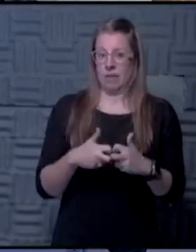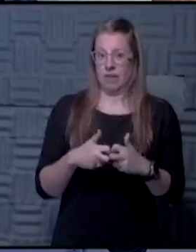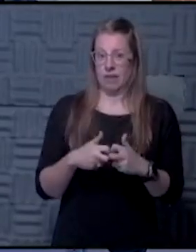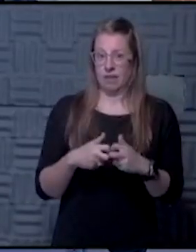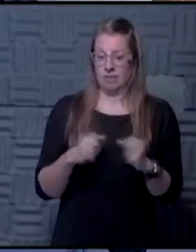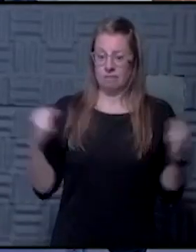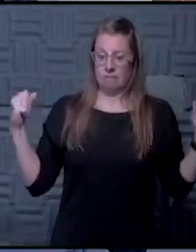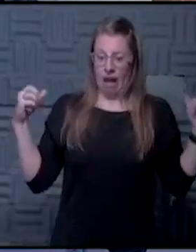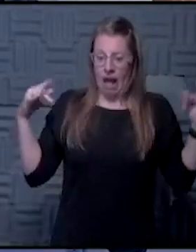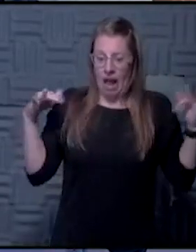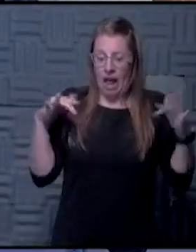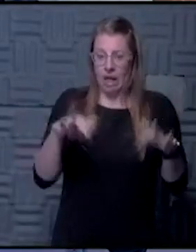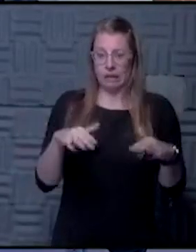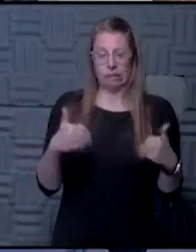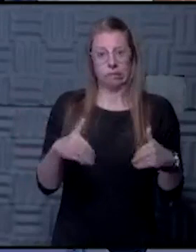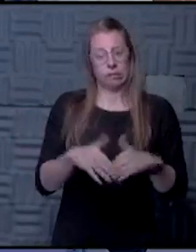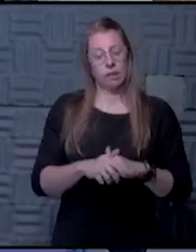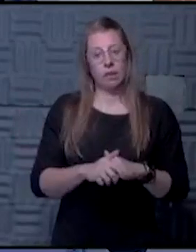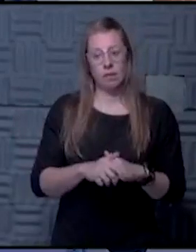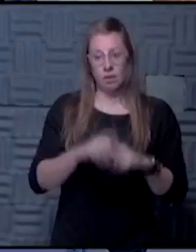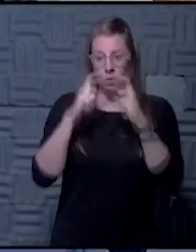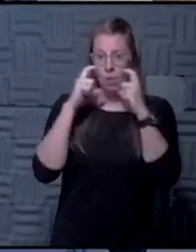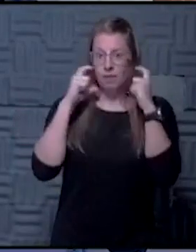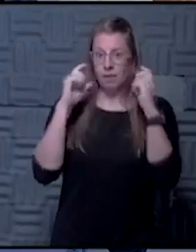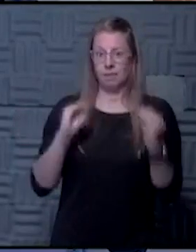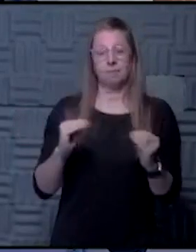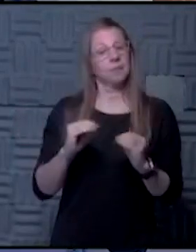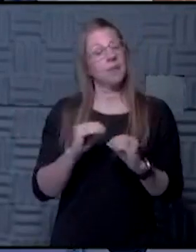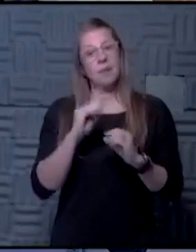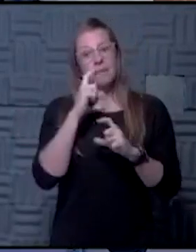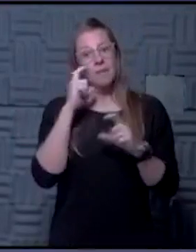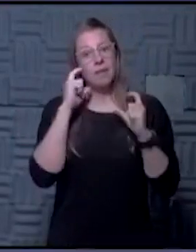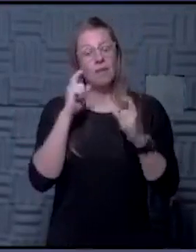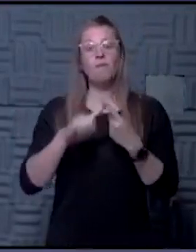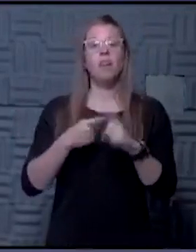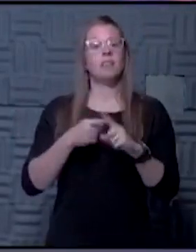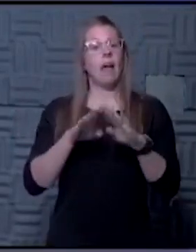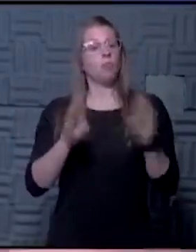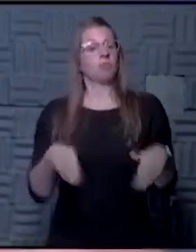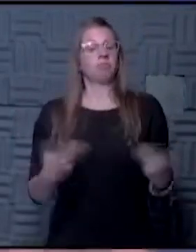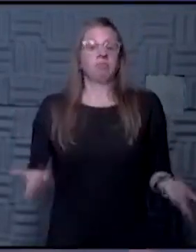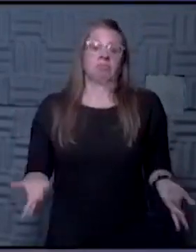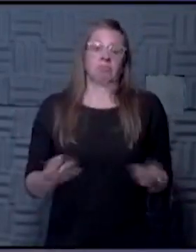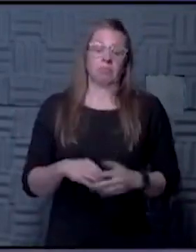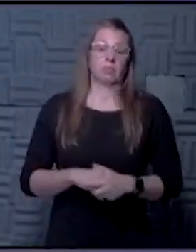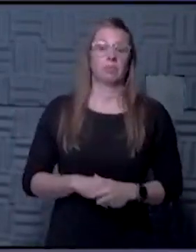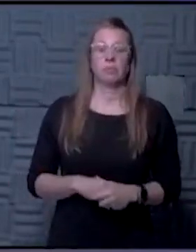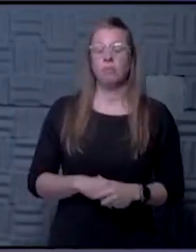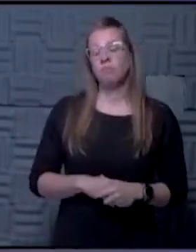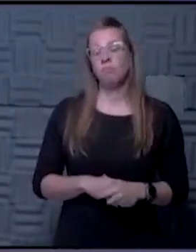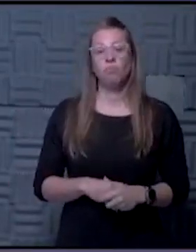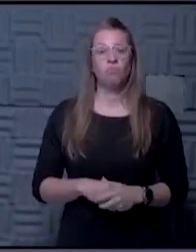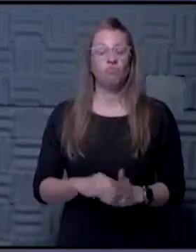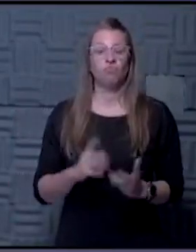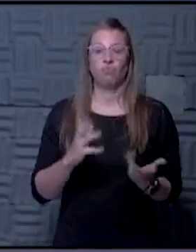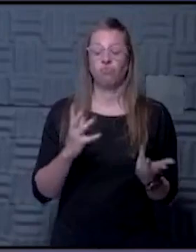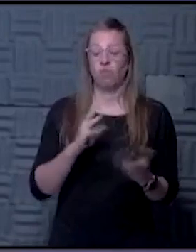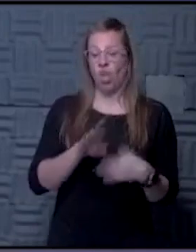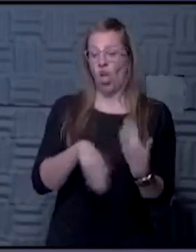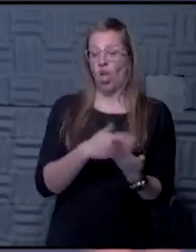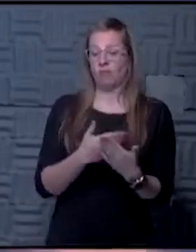public gatherings, right? I'm gonna bet you guys didn't have masks on. no, it was at a friend's house. So I mean, it was Okay. all very